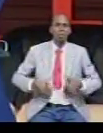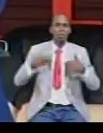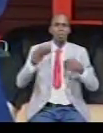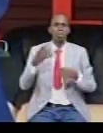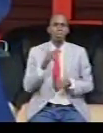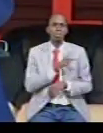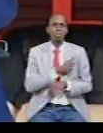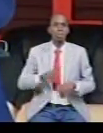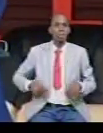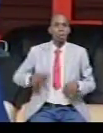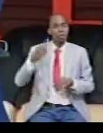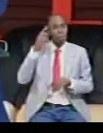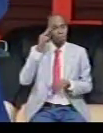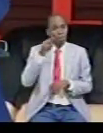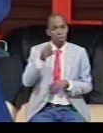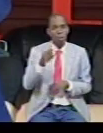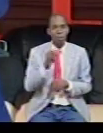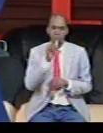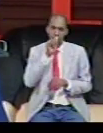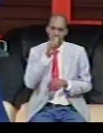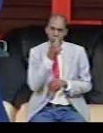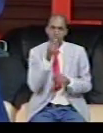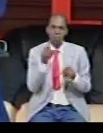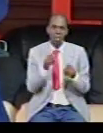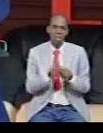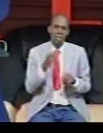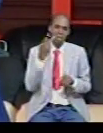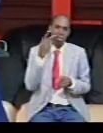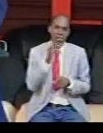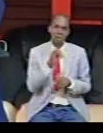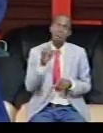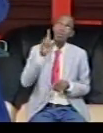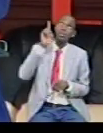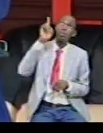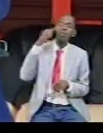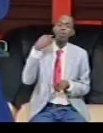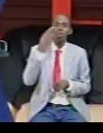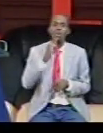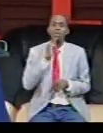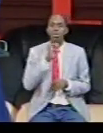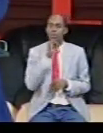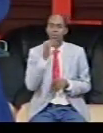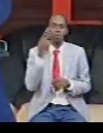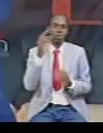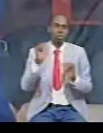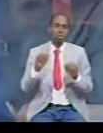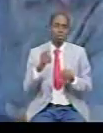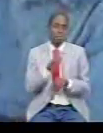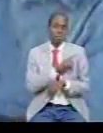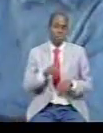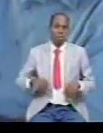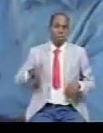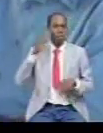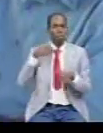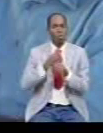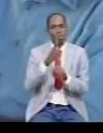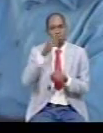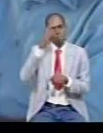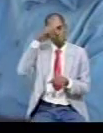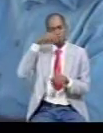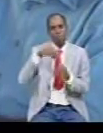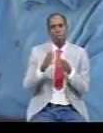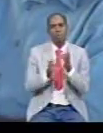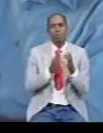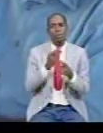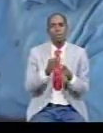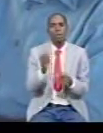seeing him who is invisible. The Lord will make you wise. Anything